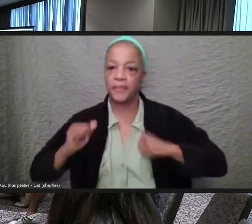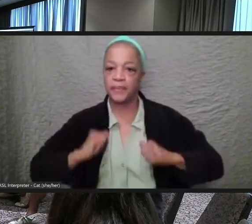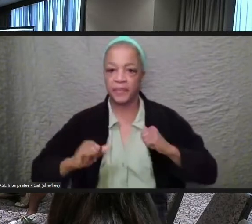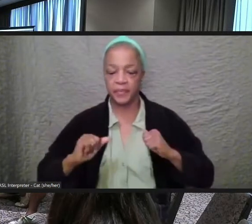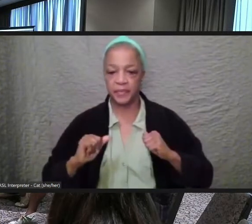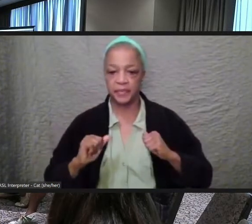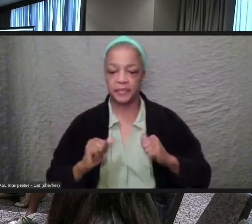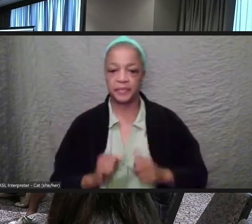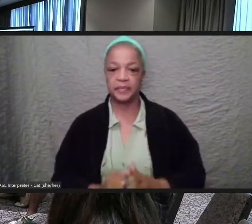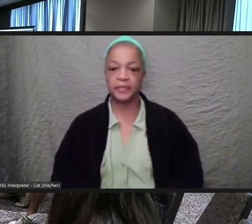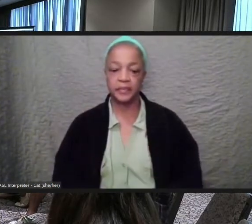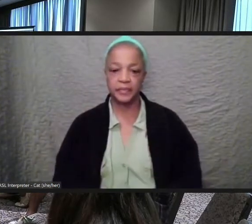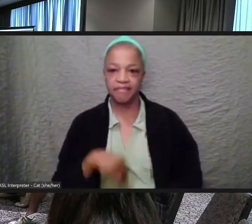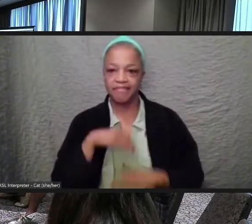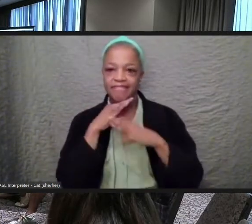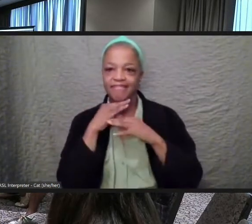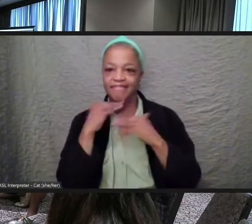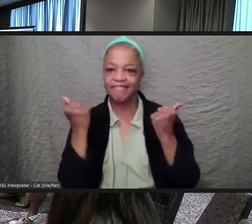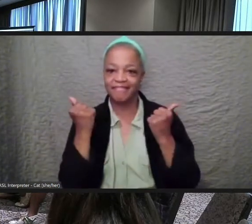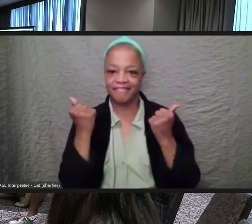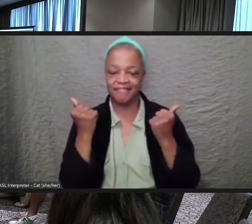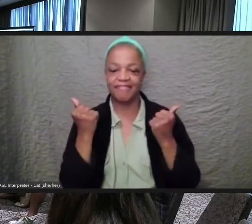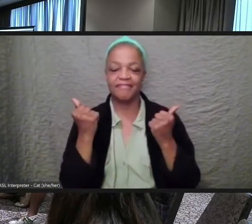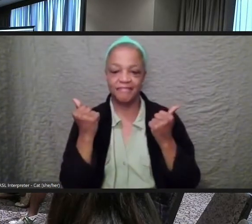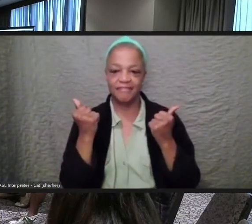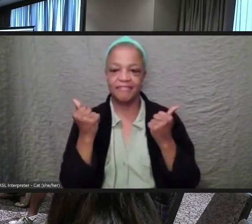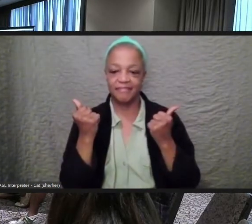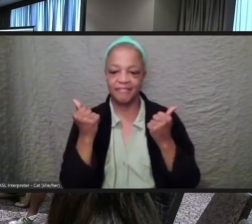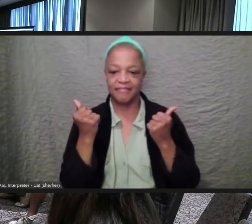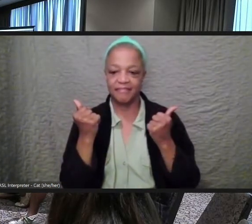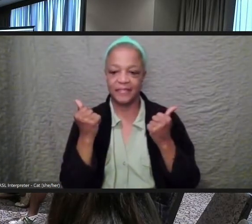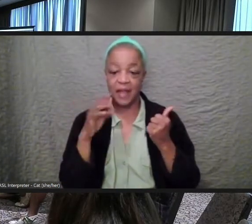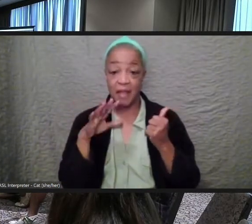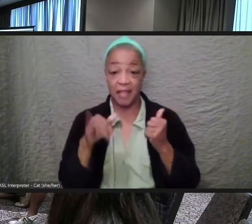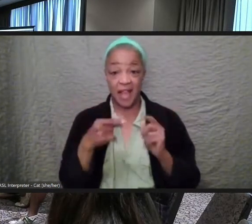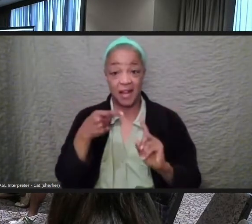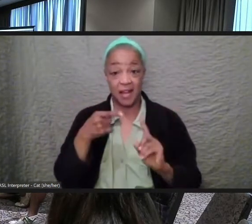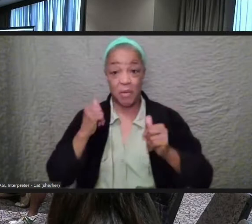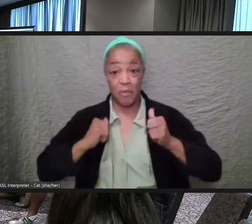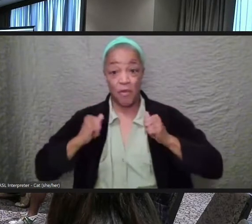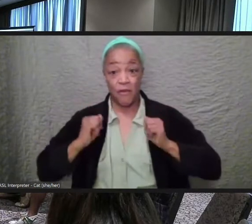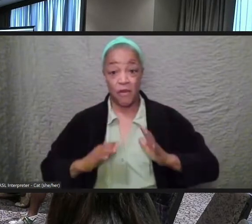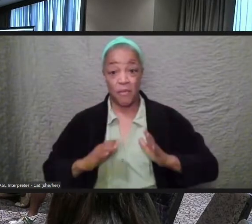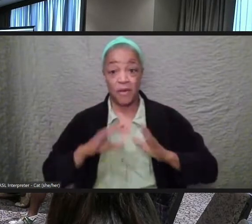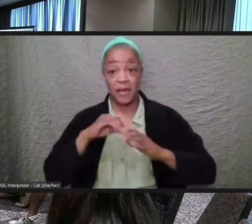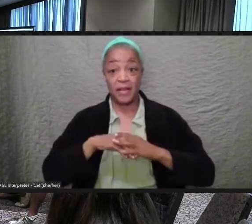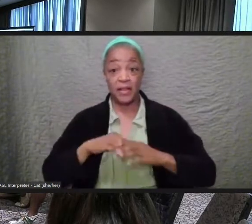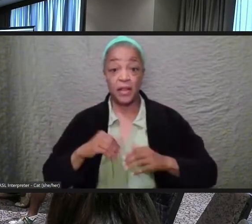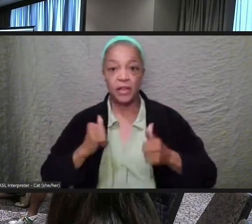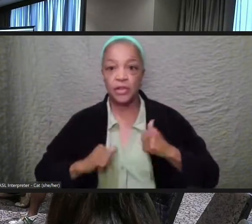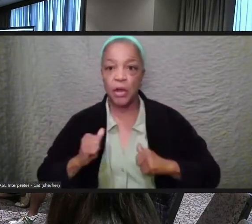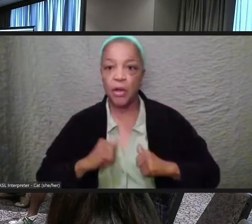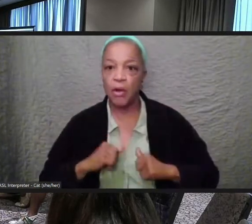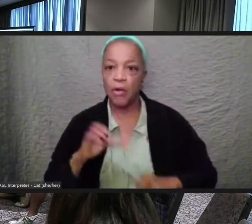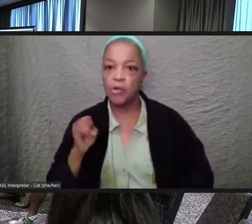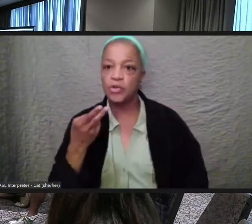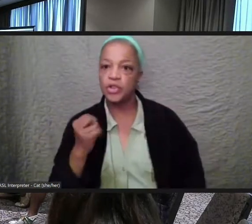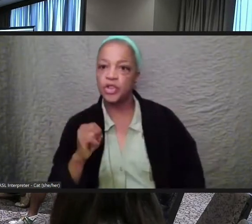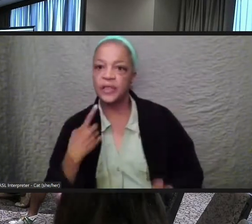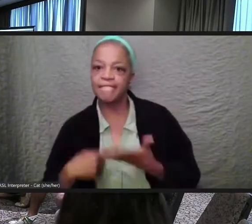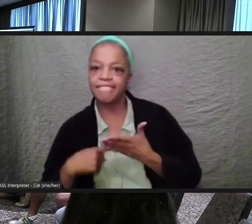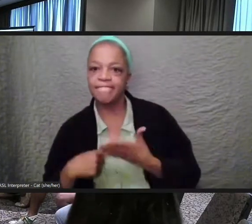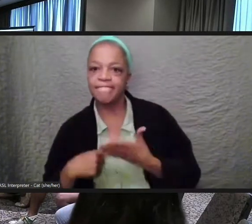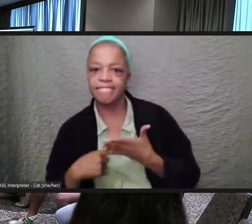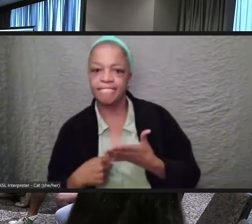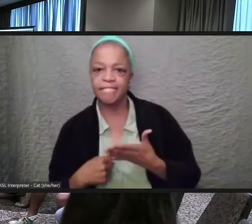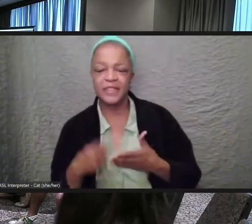And, you know, that performer who was inside of that show, I mean, she talked about,